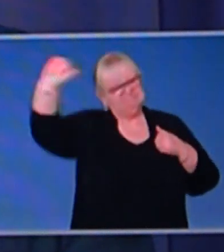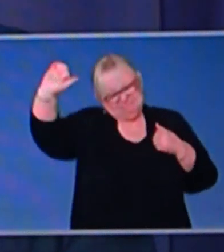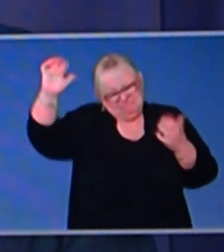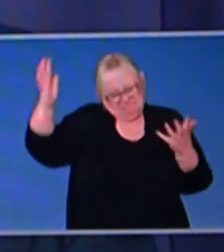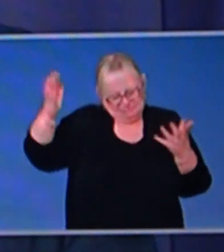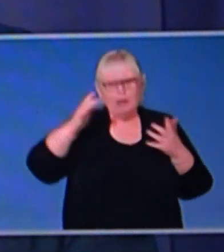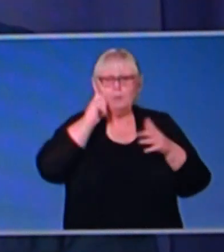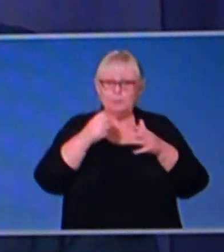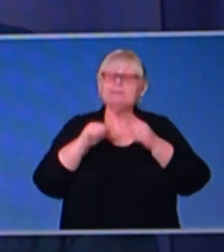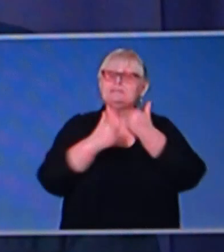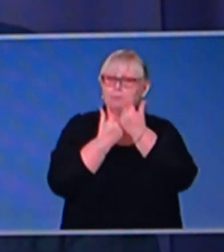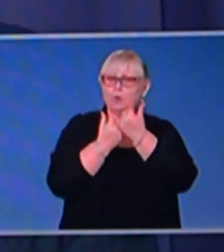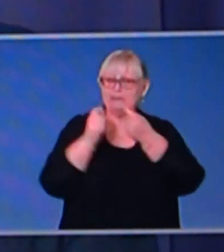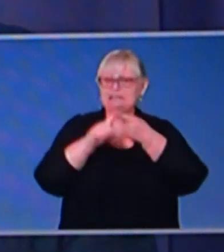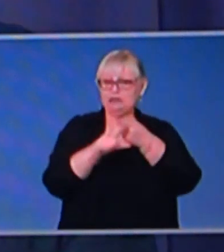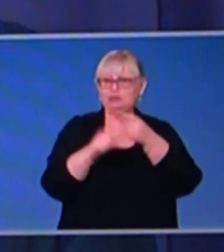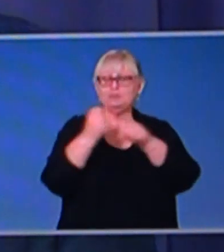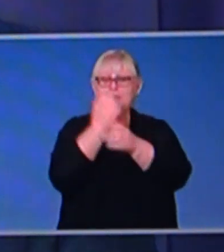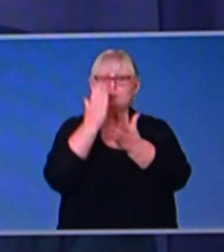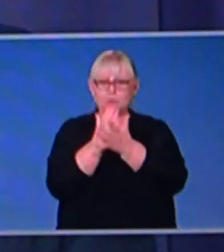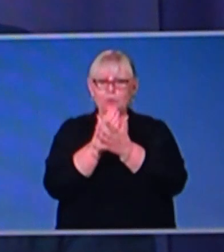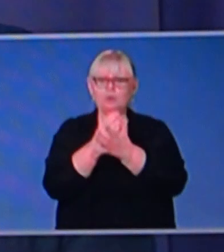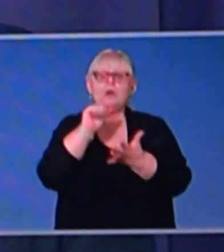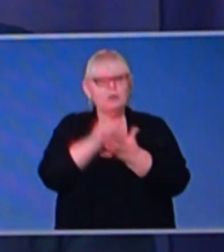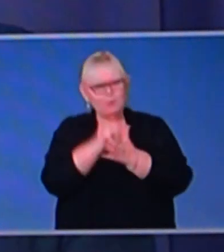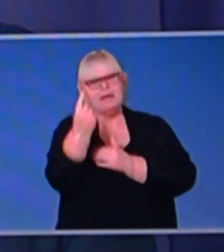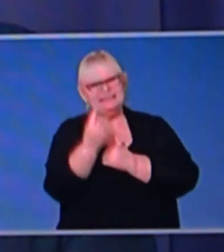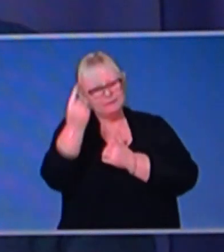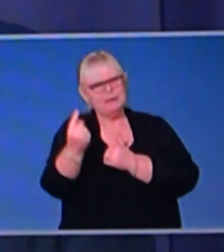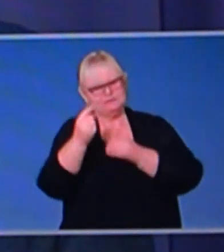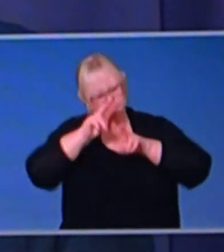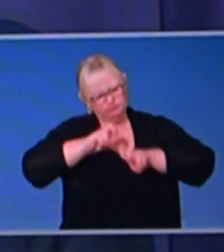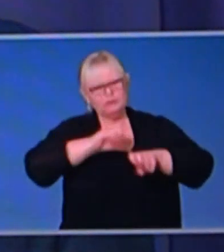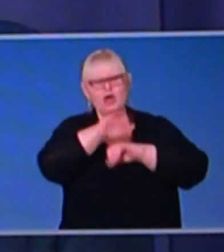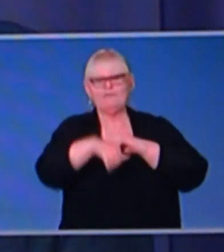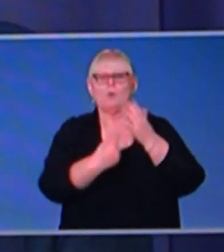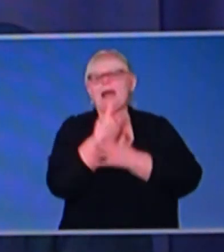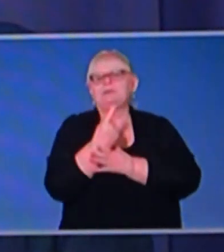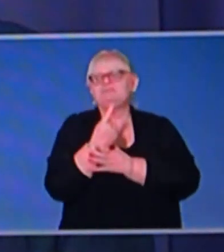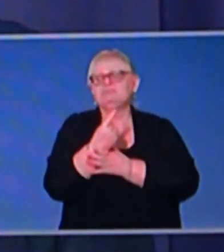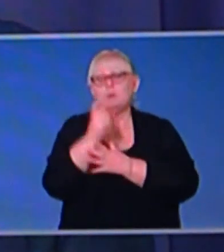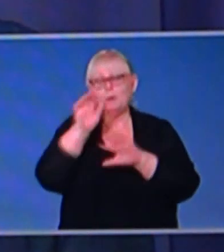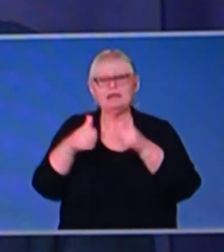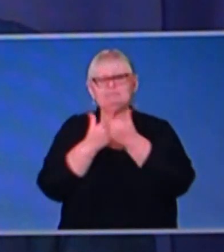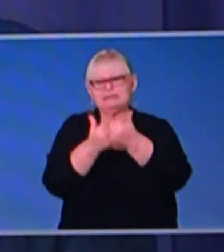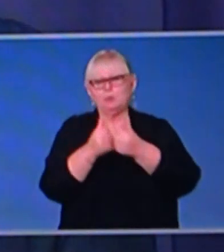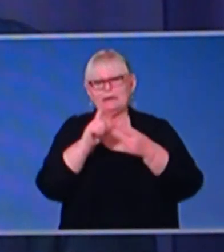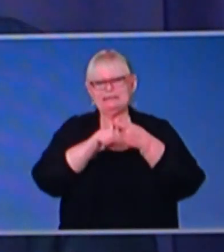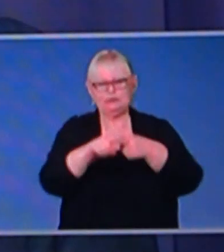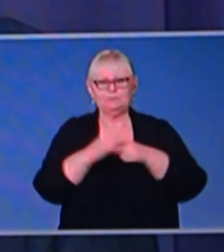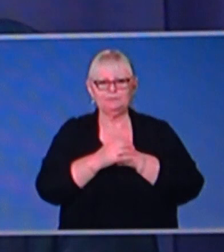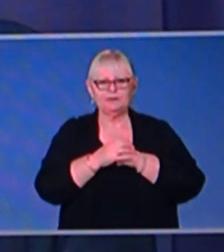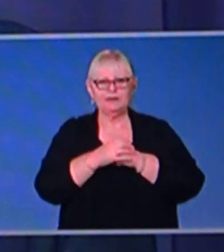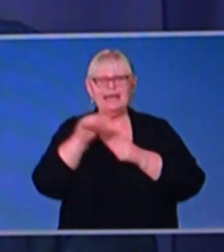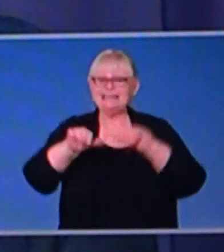support moves to ensure there's a proper independent assessment of what's occurred here. I mean, that's in the global